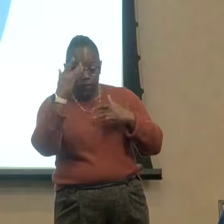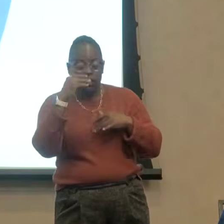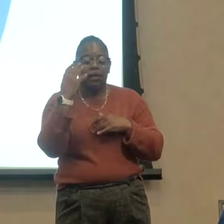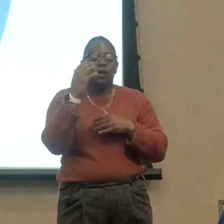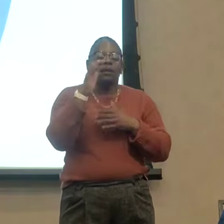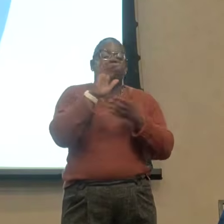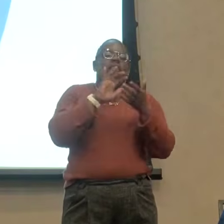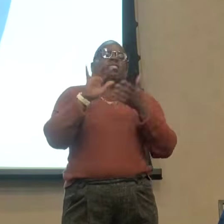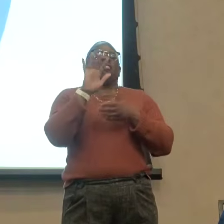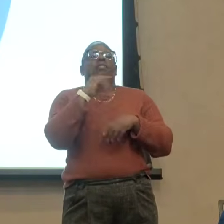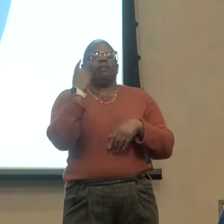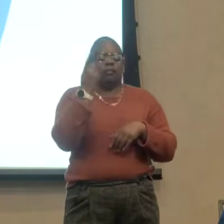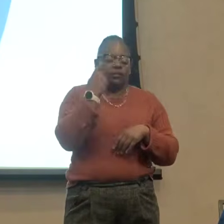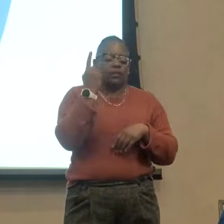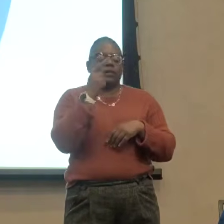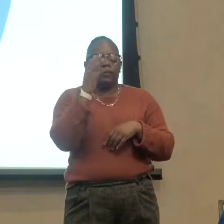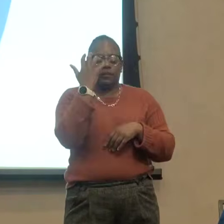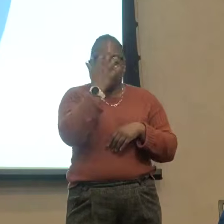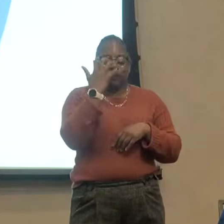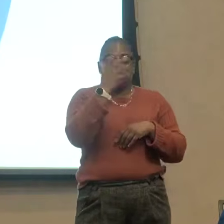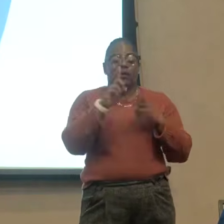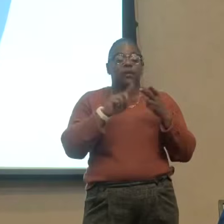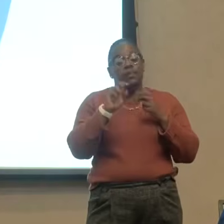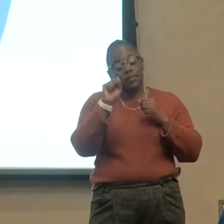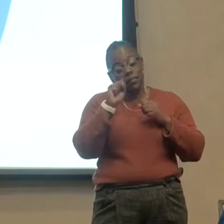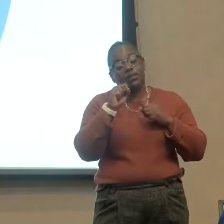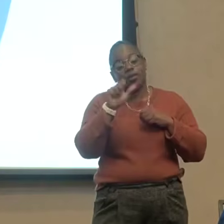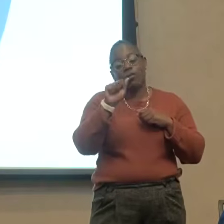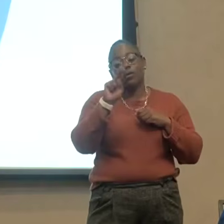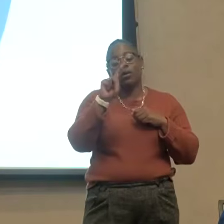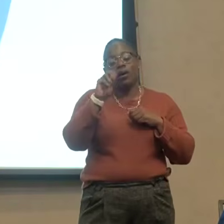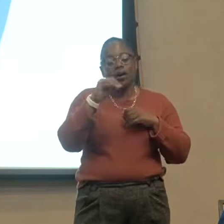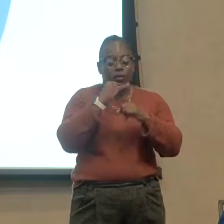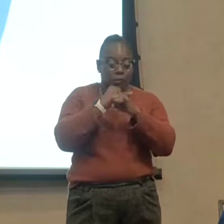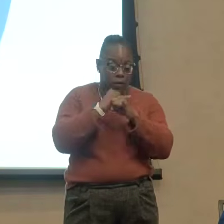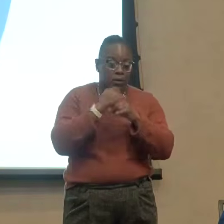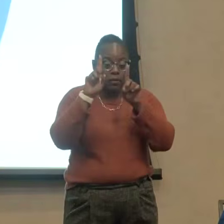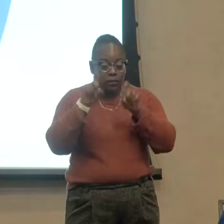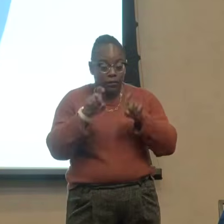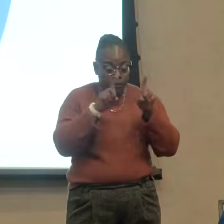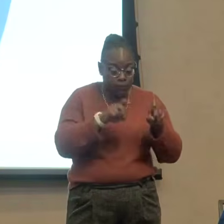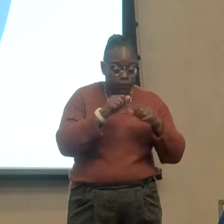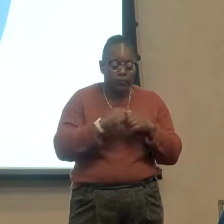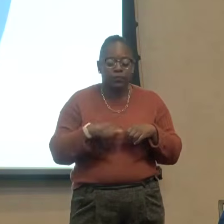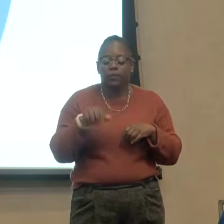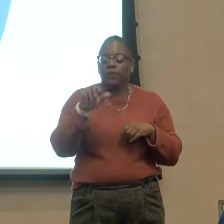dizziness, and it probably is autoimmune. Sometimes there's a test called